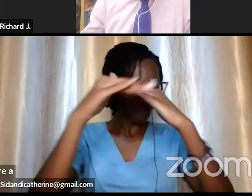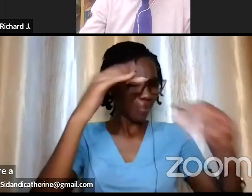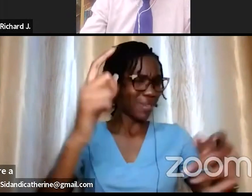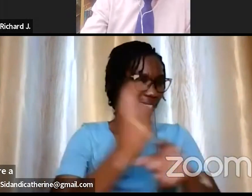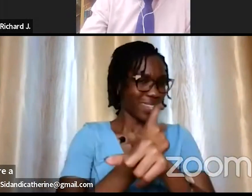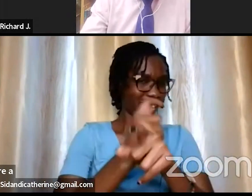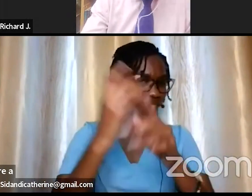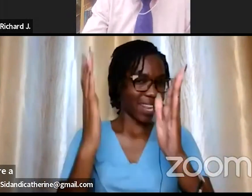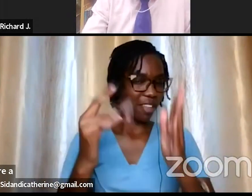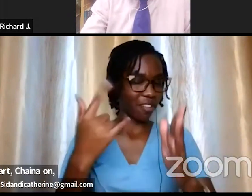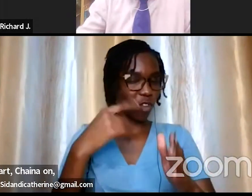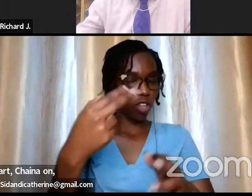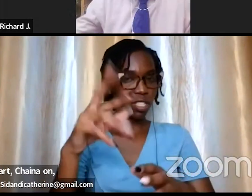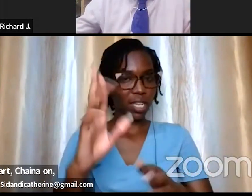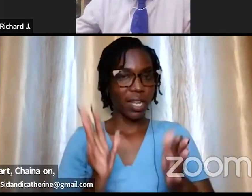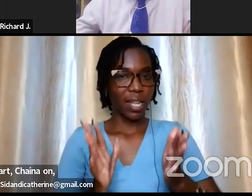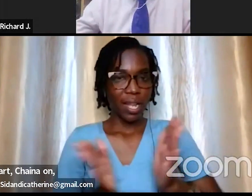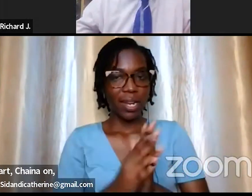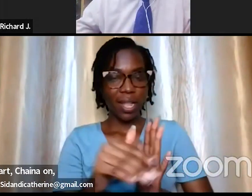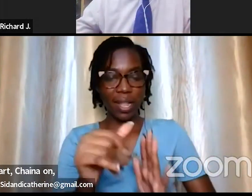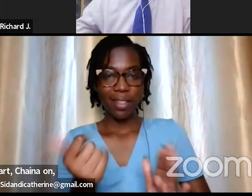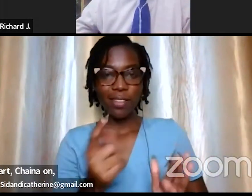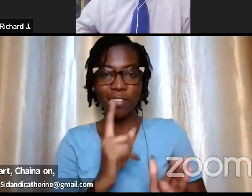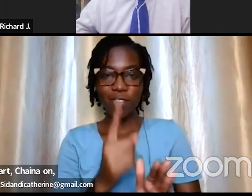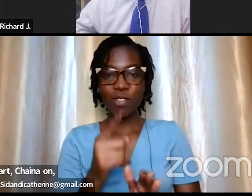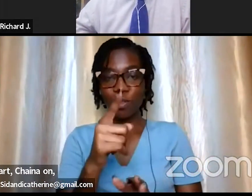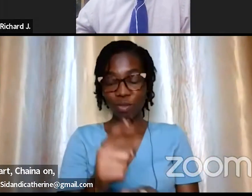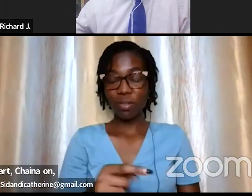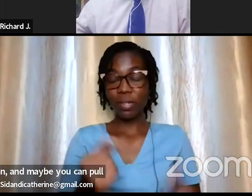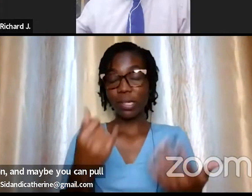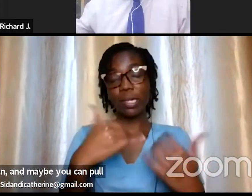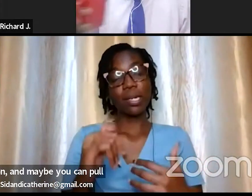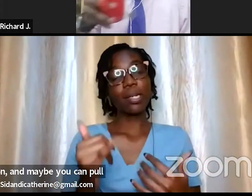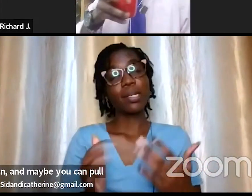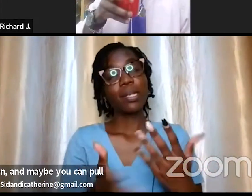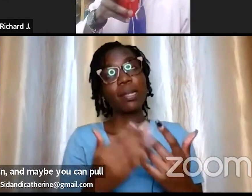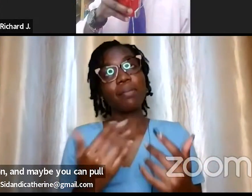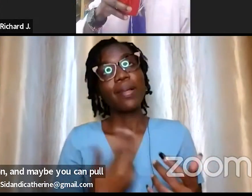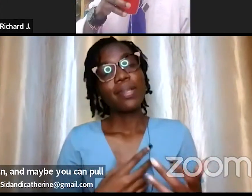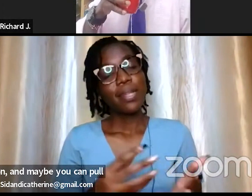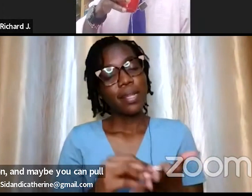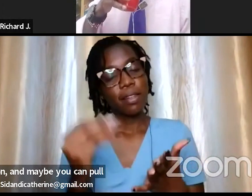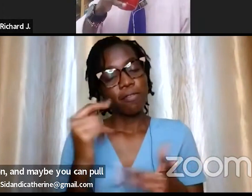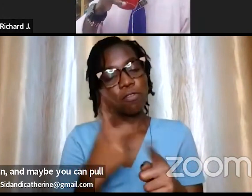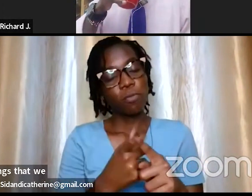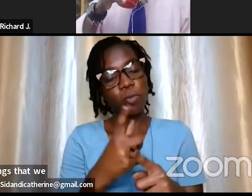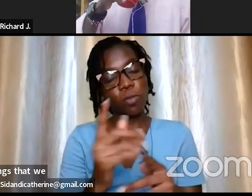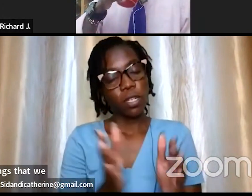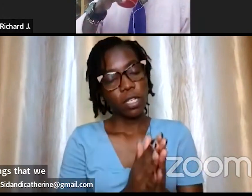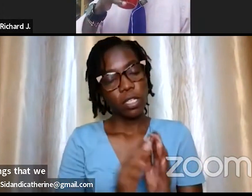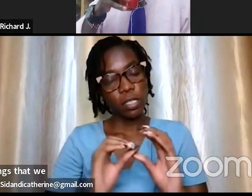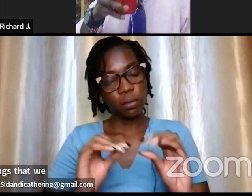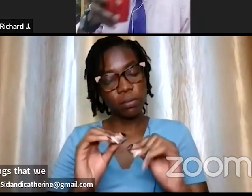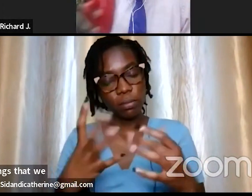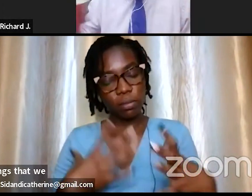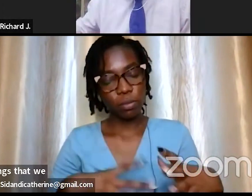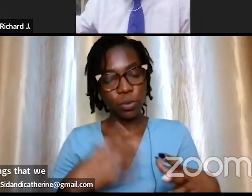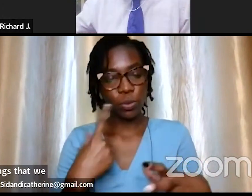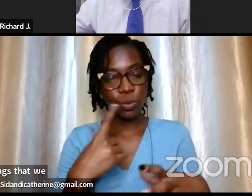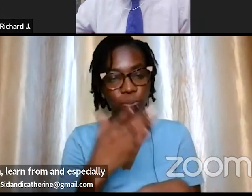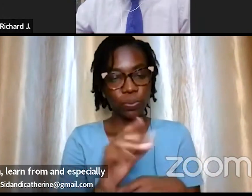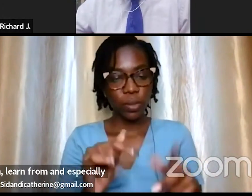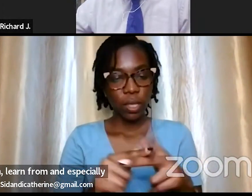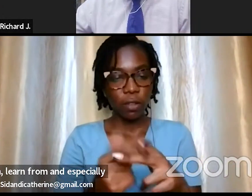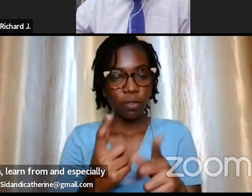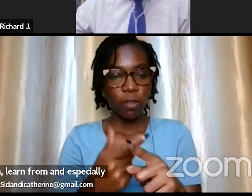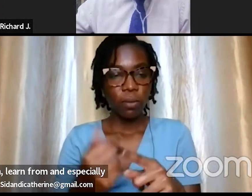and maybe you can pull up a few things that we can learn from, and especially educate the people who are here starting out HR